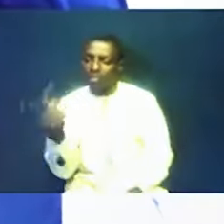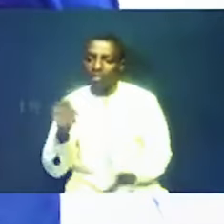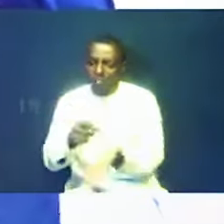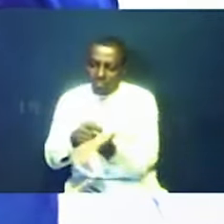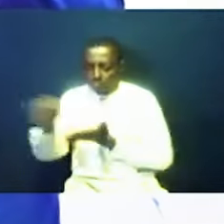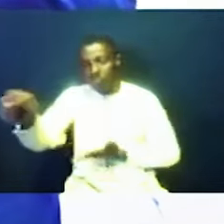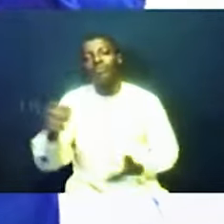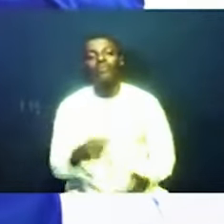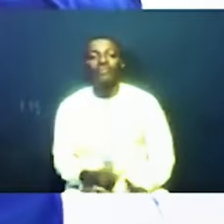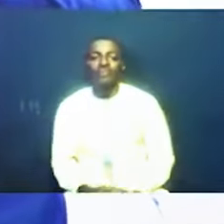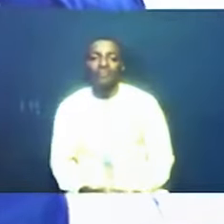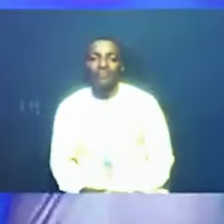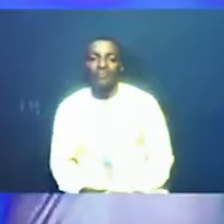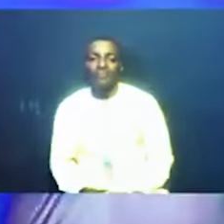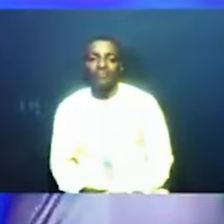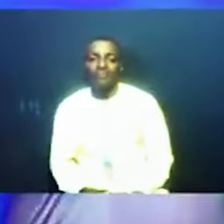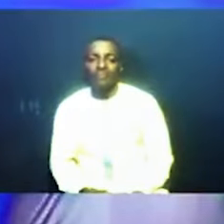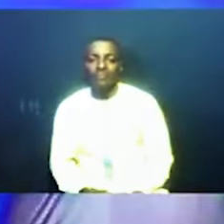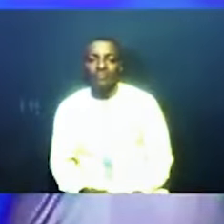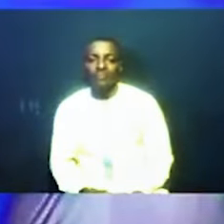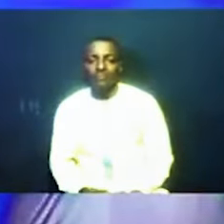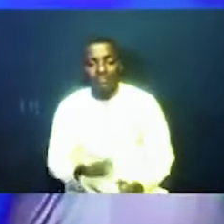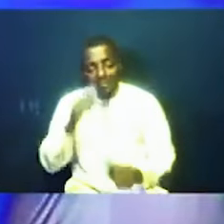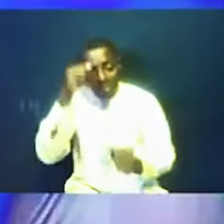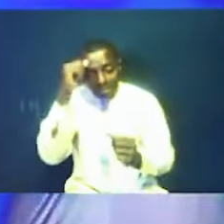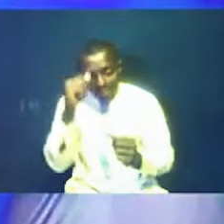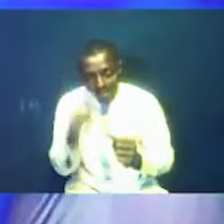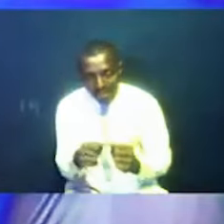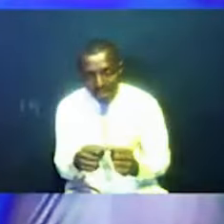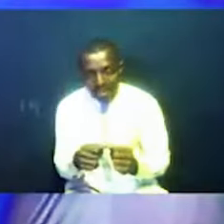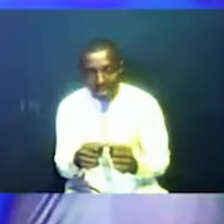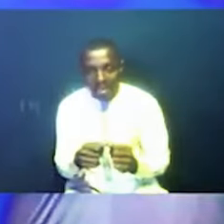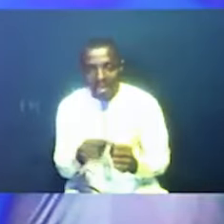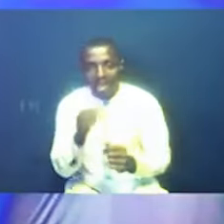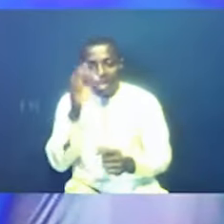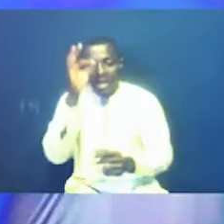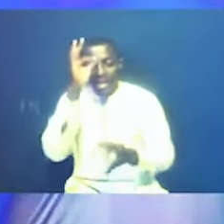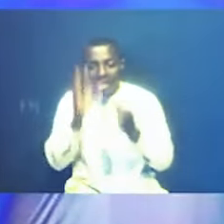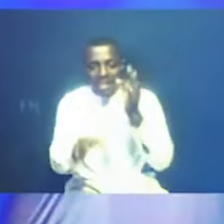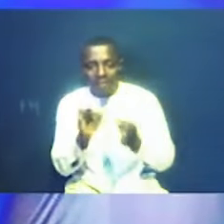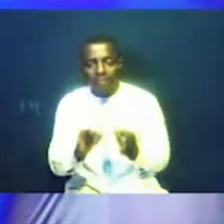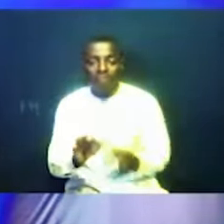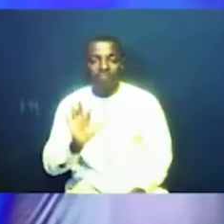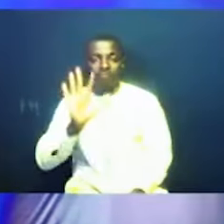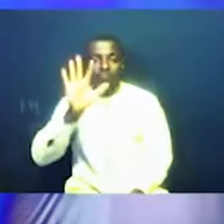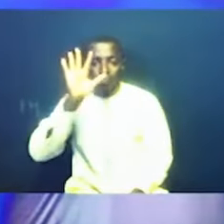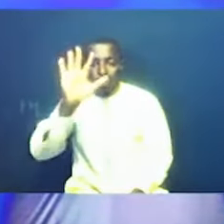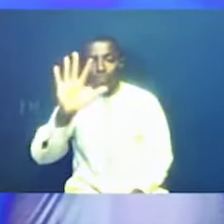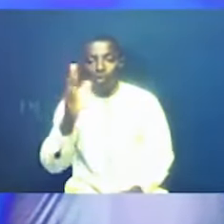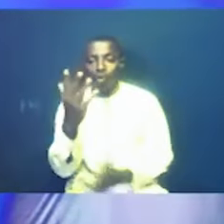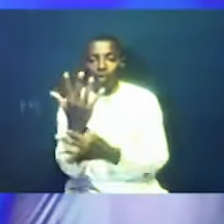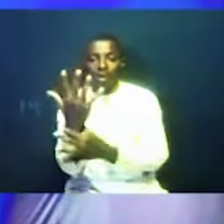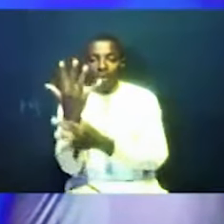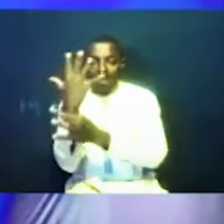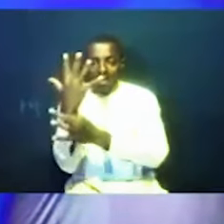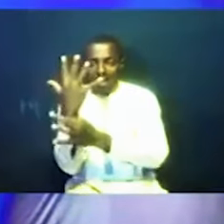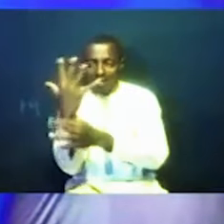your right hand offends you, if it will cause you to